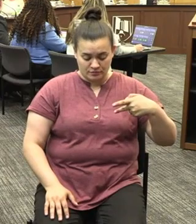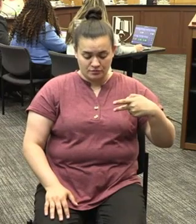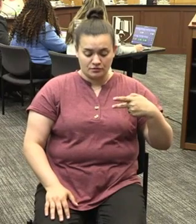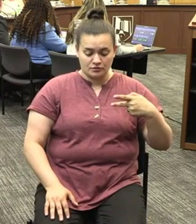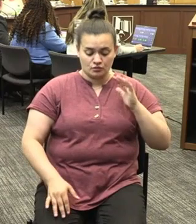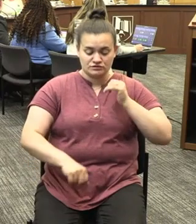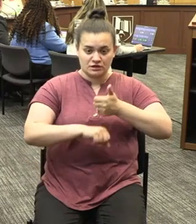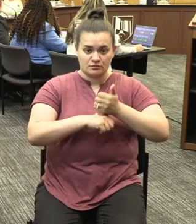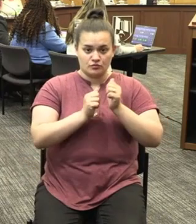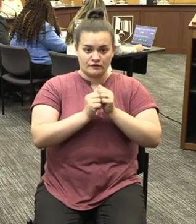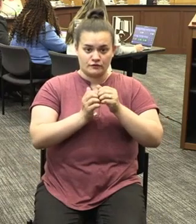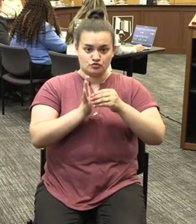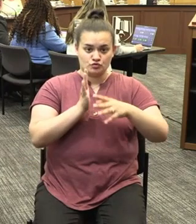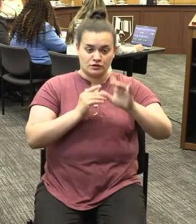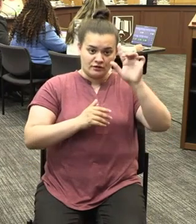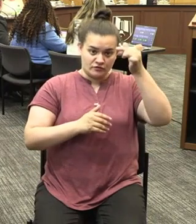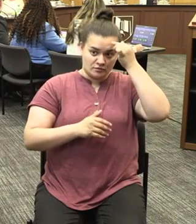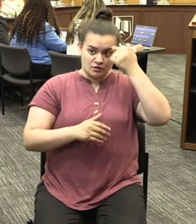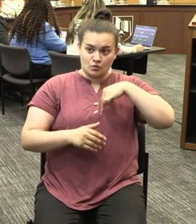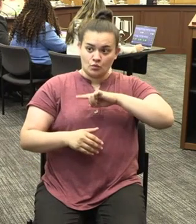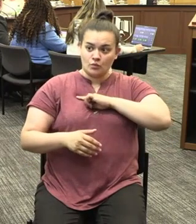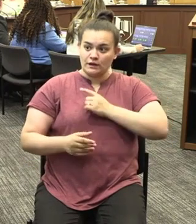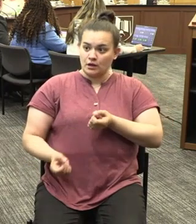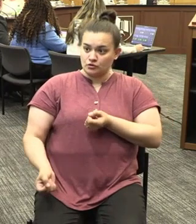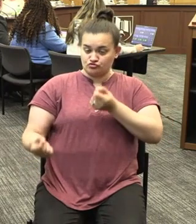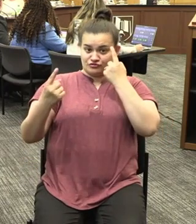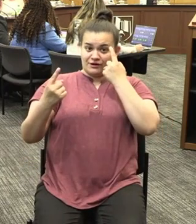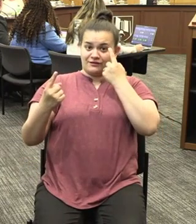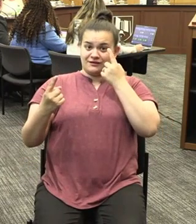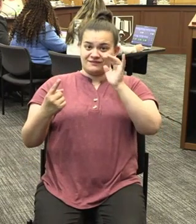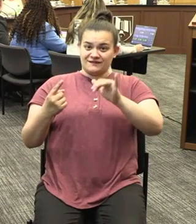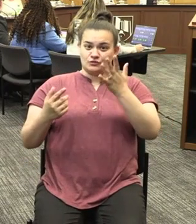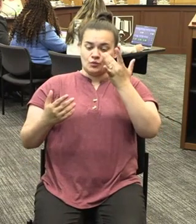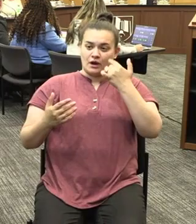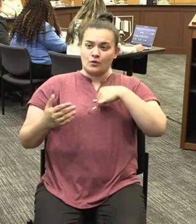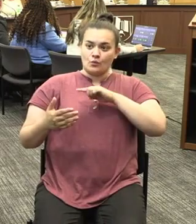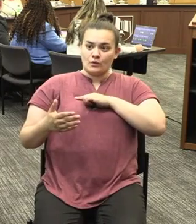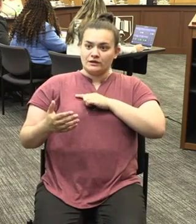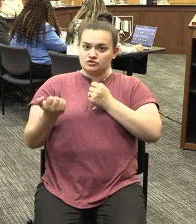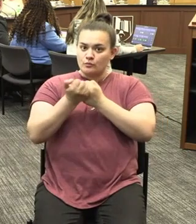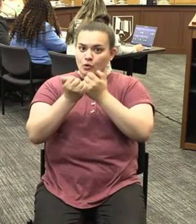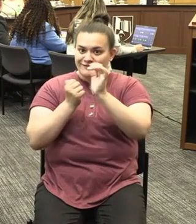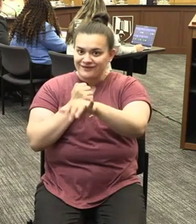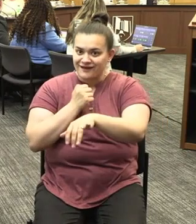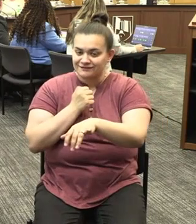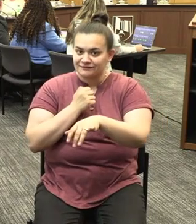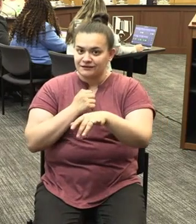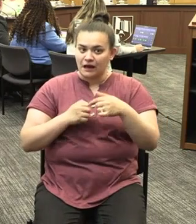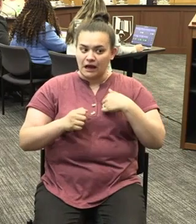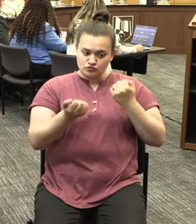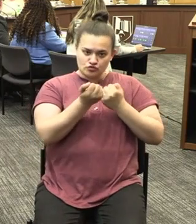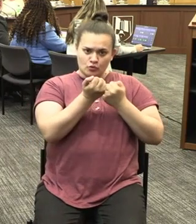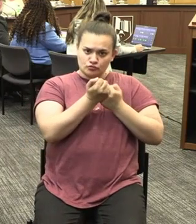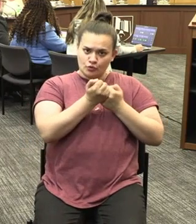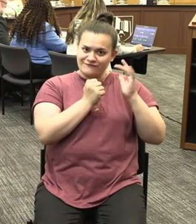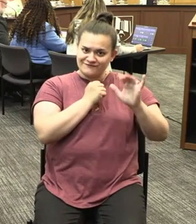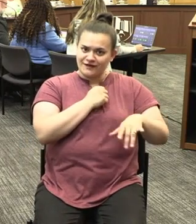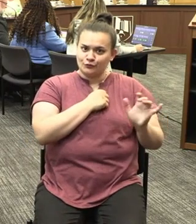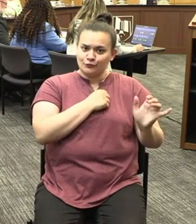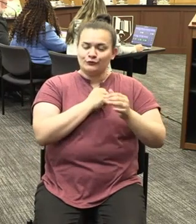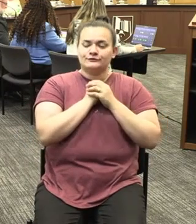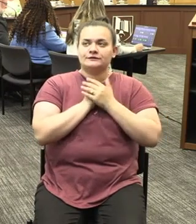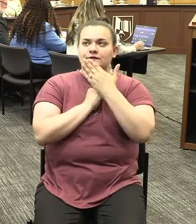set up with student government, and we did come to understanding, and that's why we were in favor of it. And I was also in favor of it. Thank